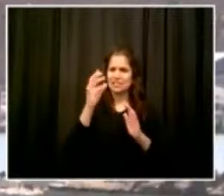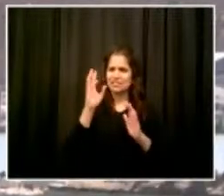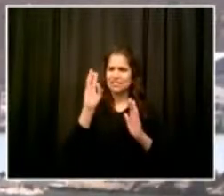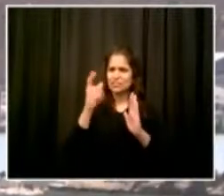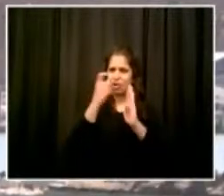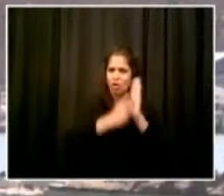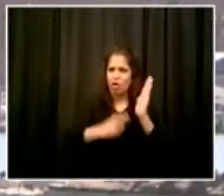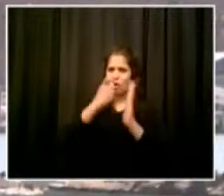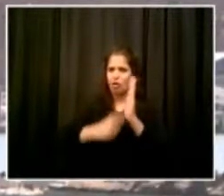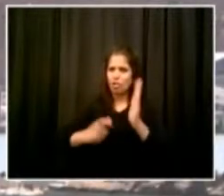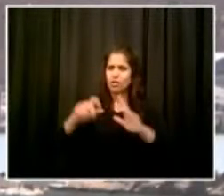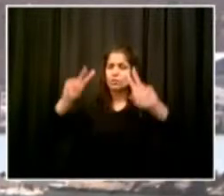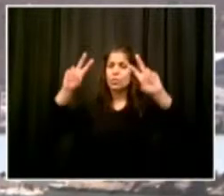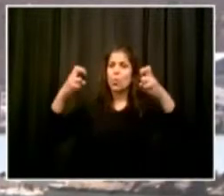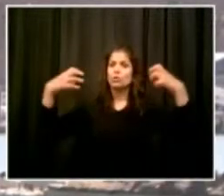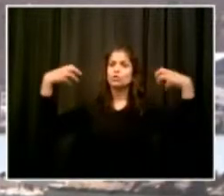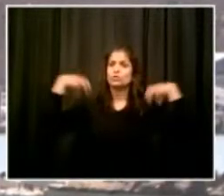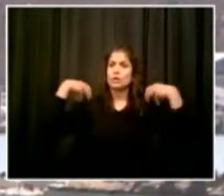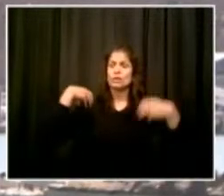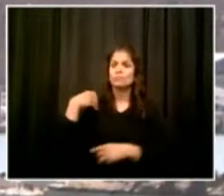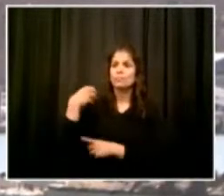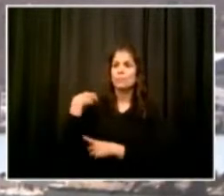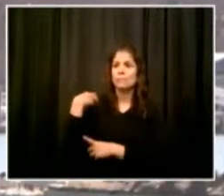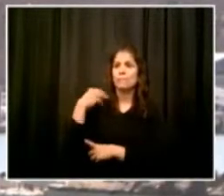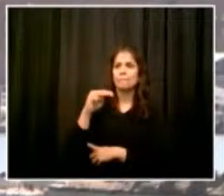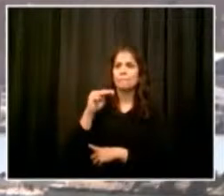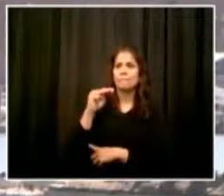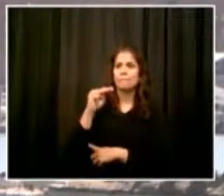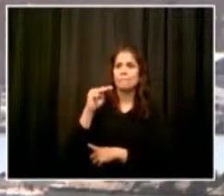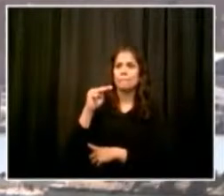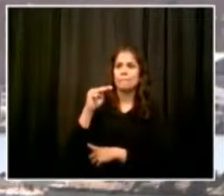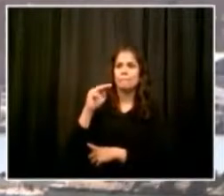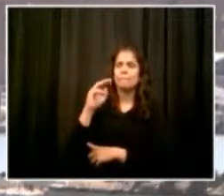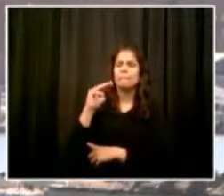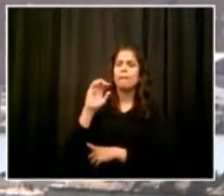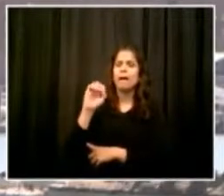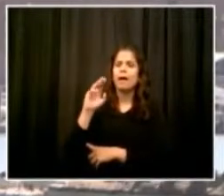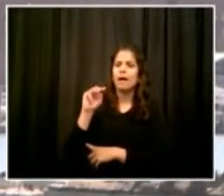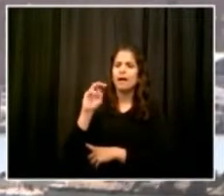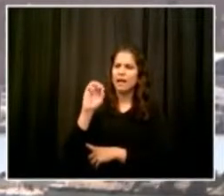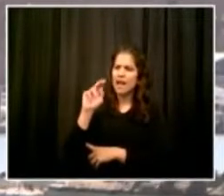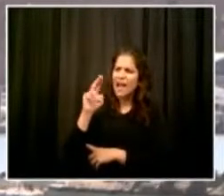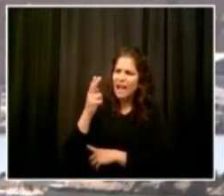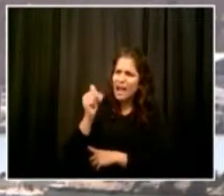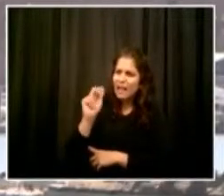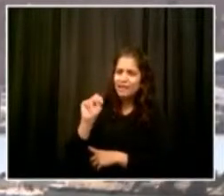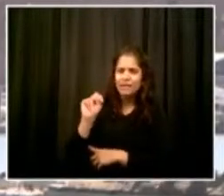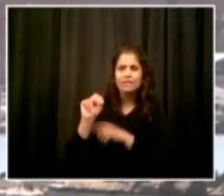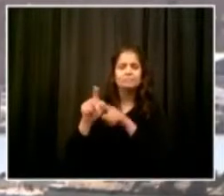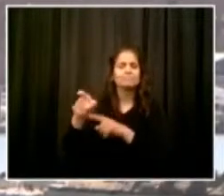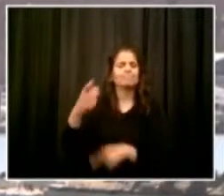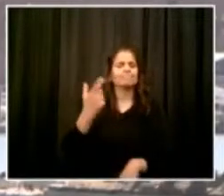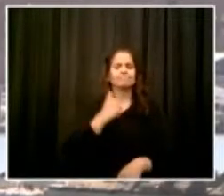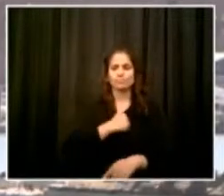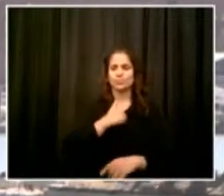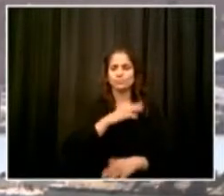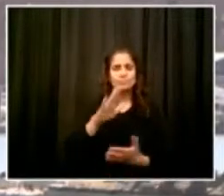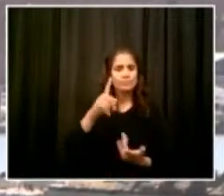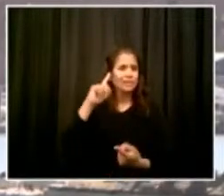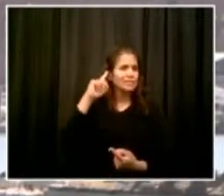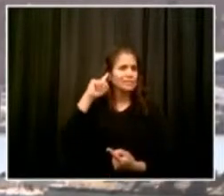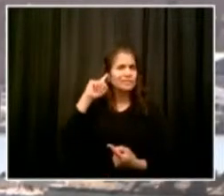in the 2004 RNC, and the issue was over police mass protests.